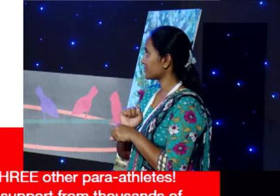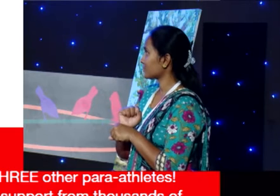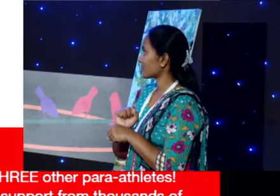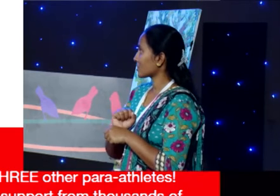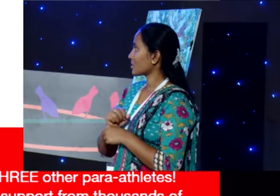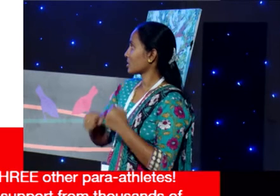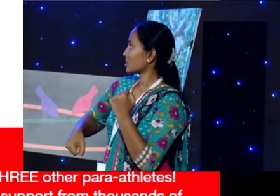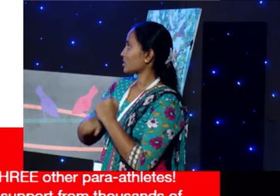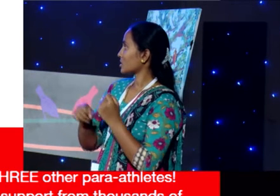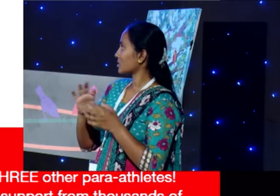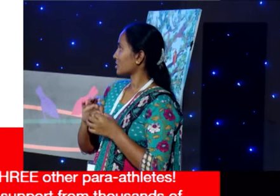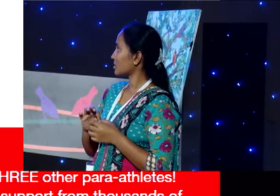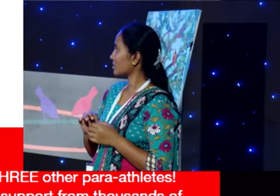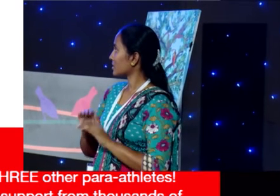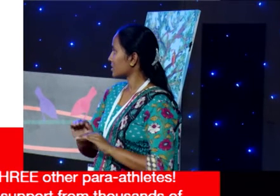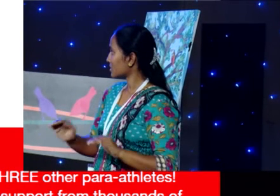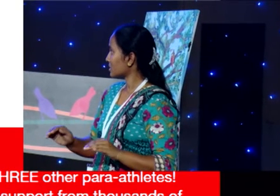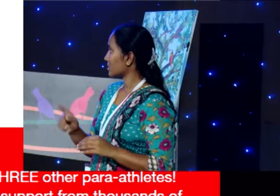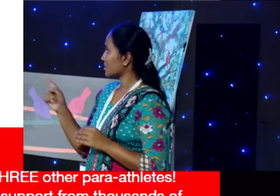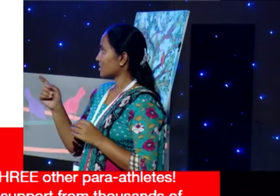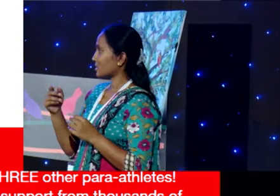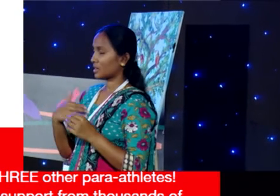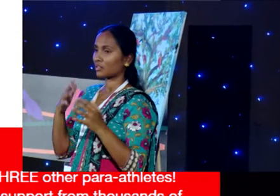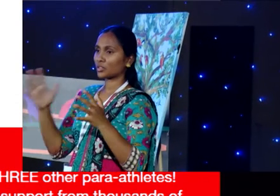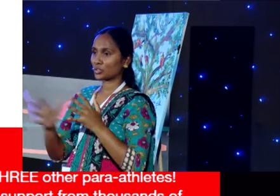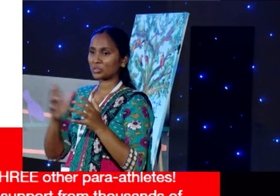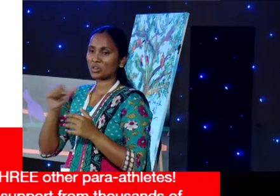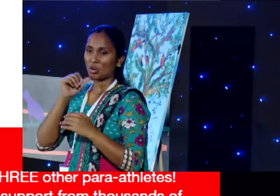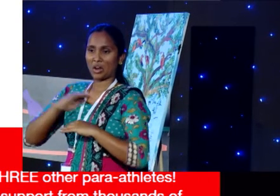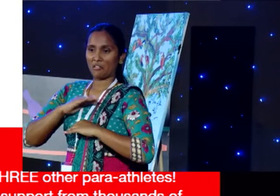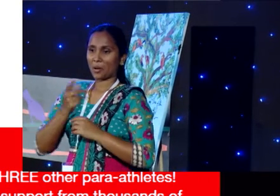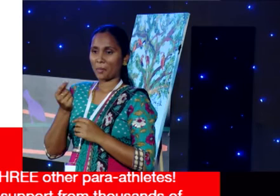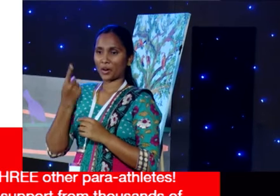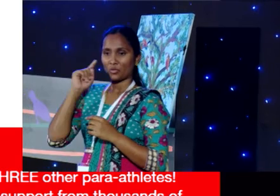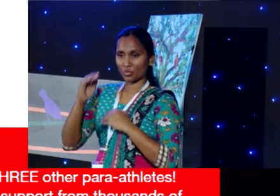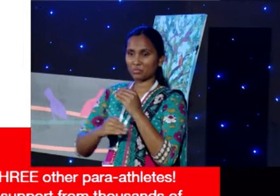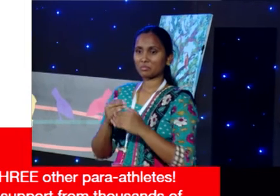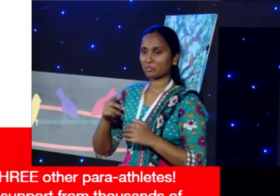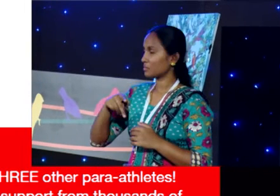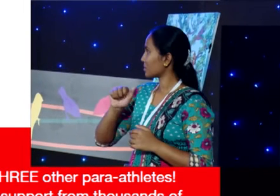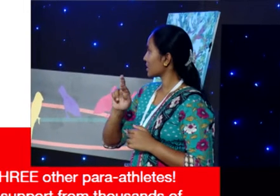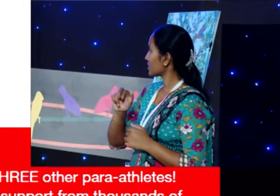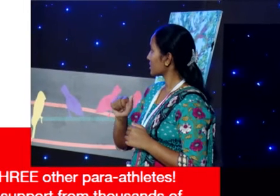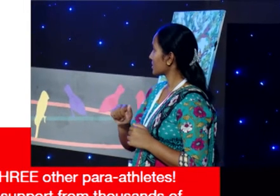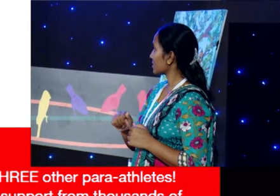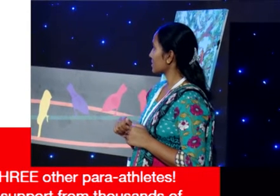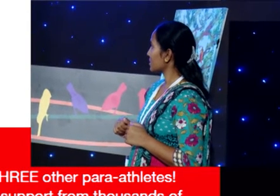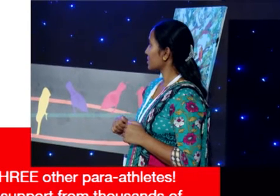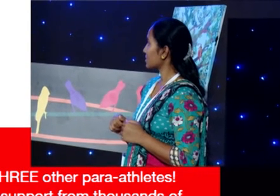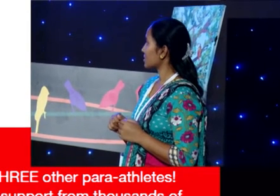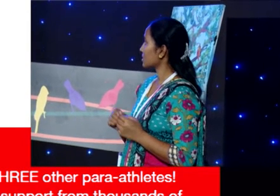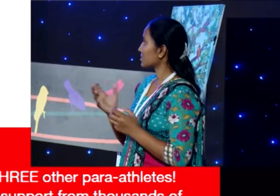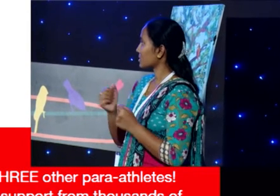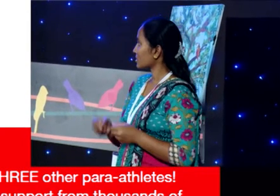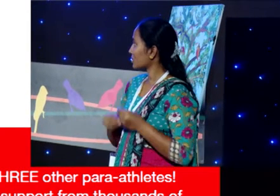for the support of para-athletes. We ran a story and he raised enough money to support 3 other para-athletes. So again, an impact purely